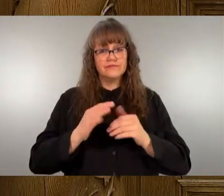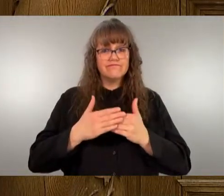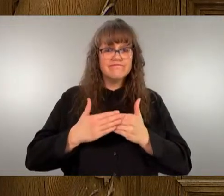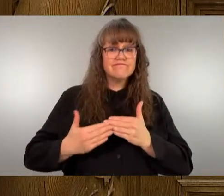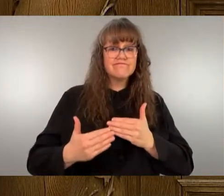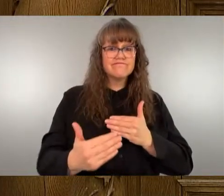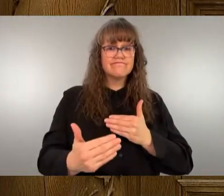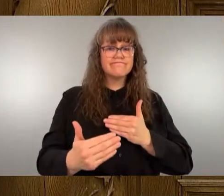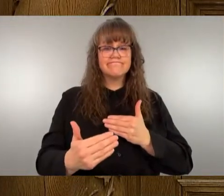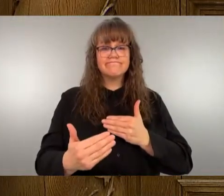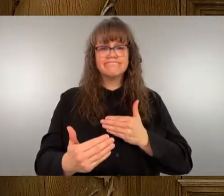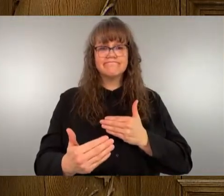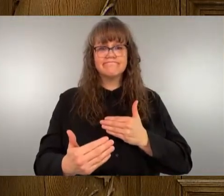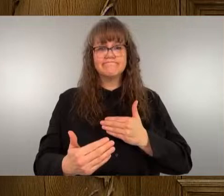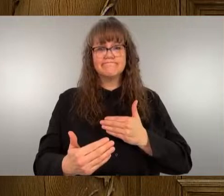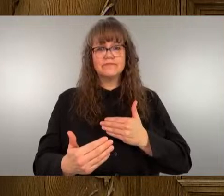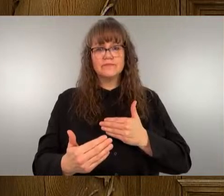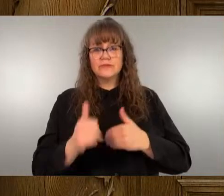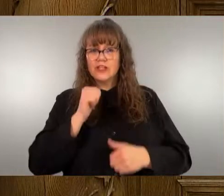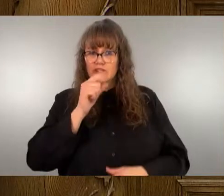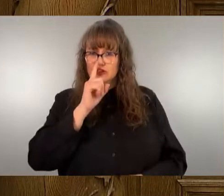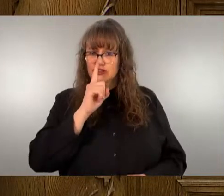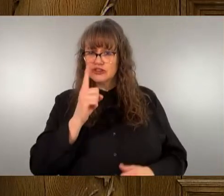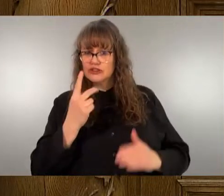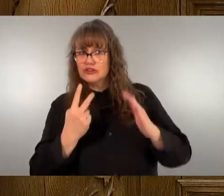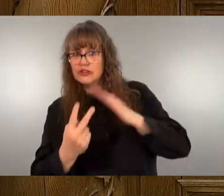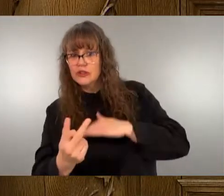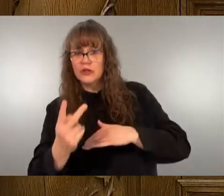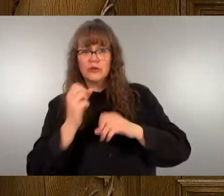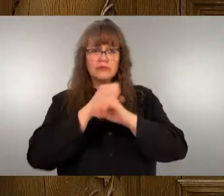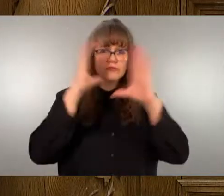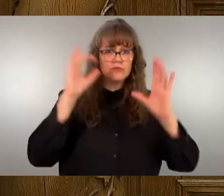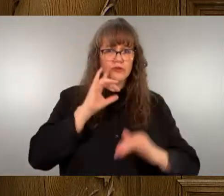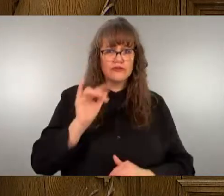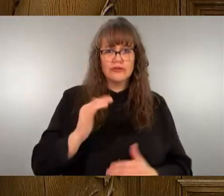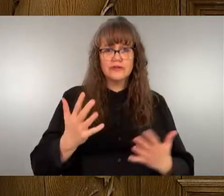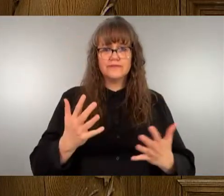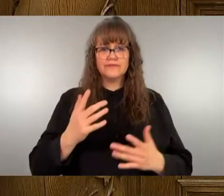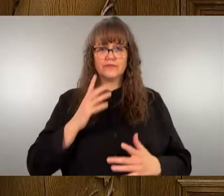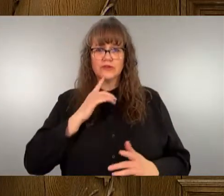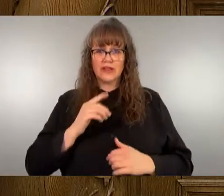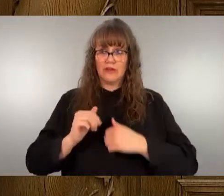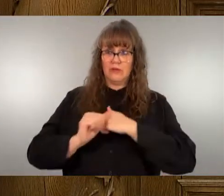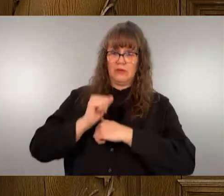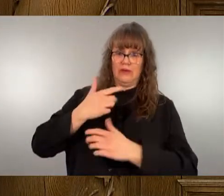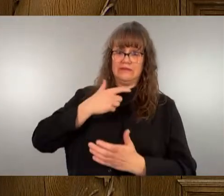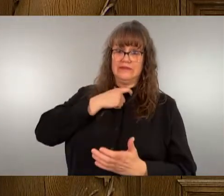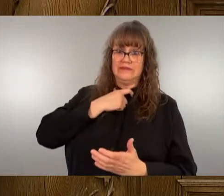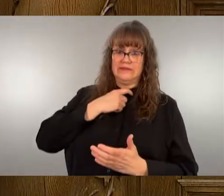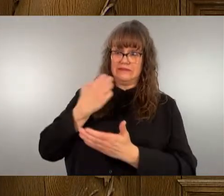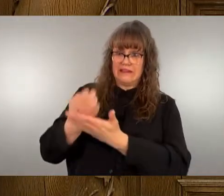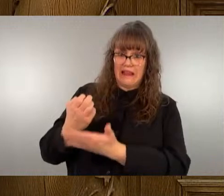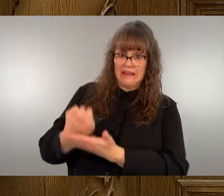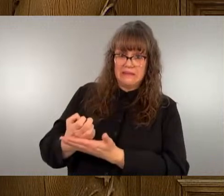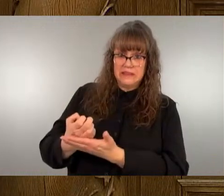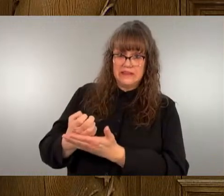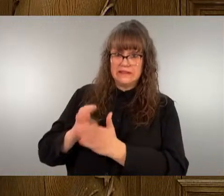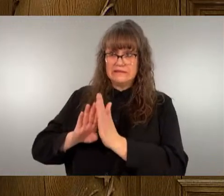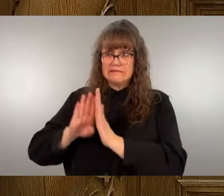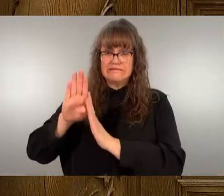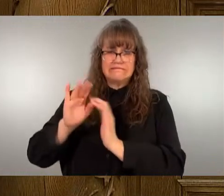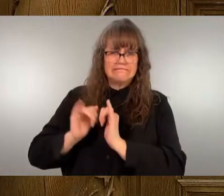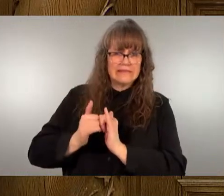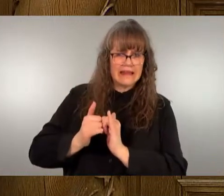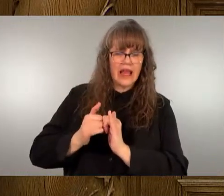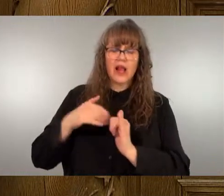to our economy, British Columbians are joining with all Canadians to fight back. We've come together to support